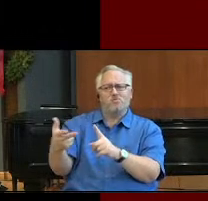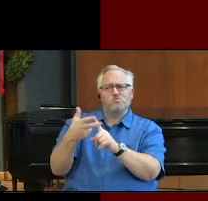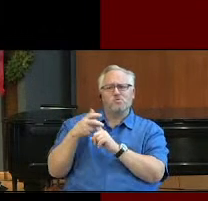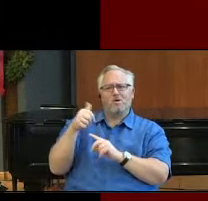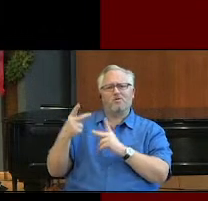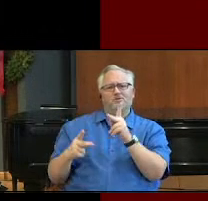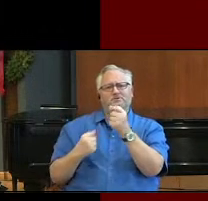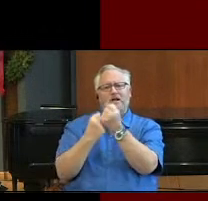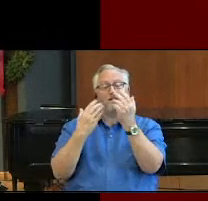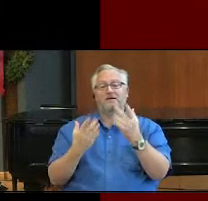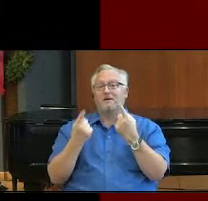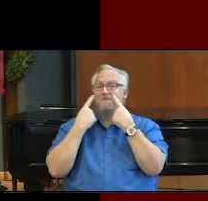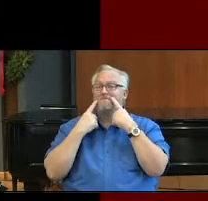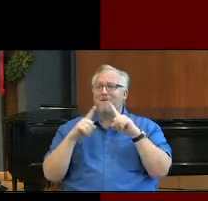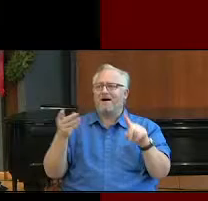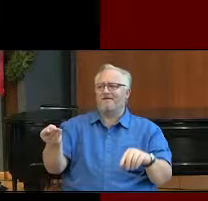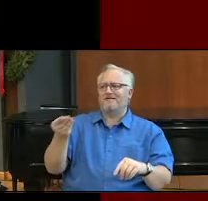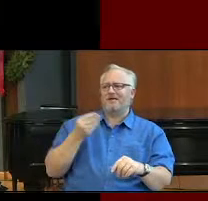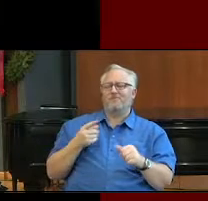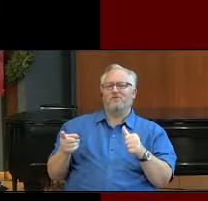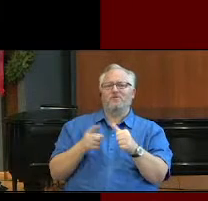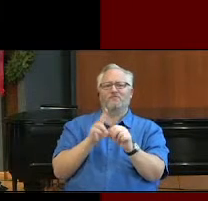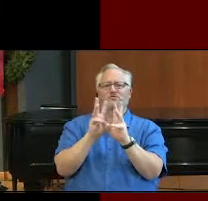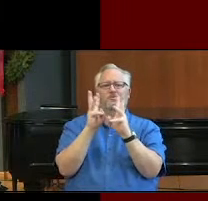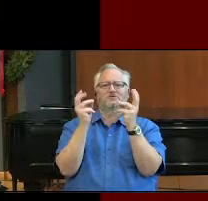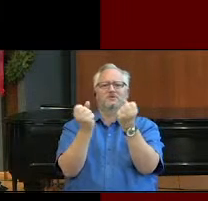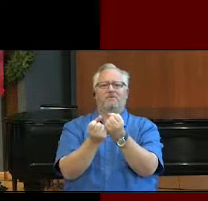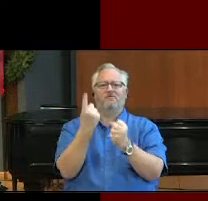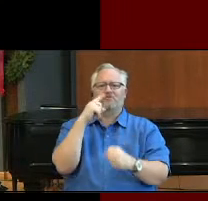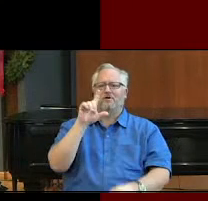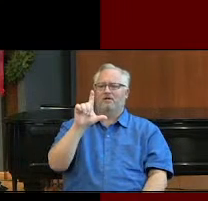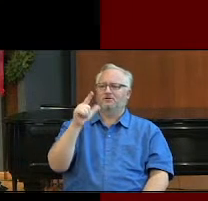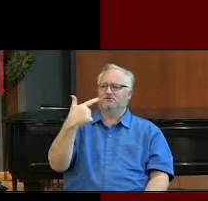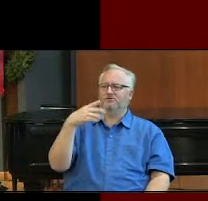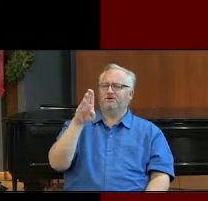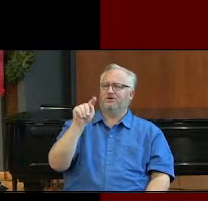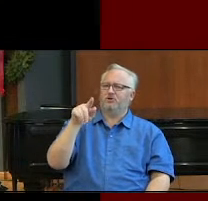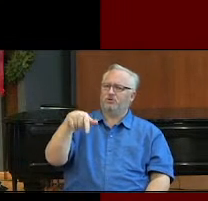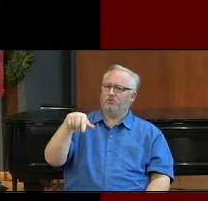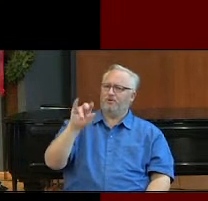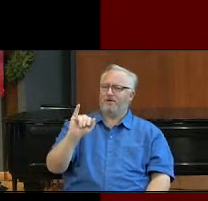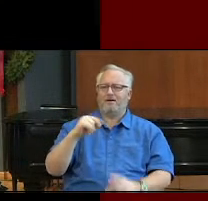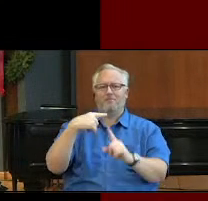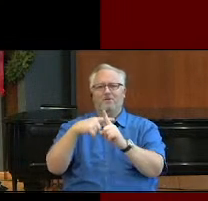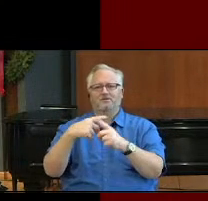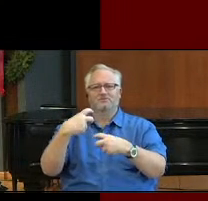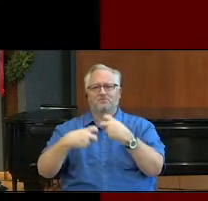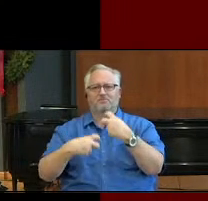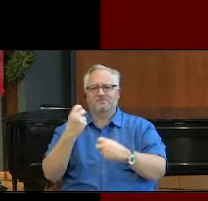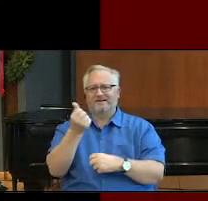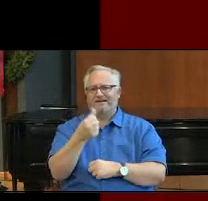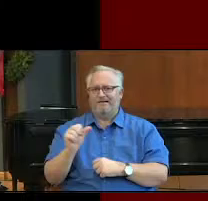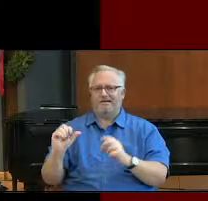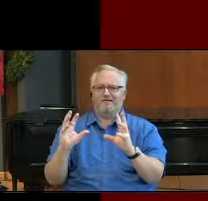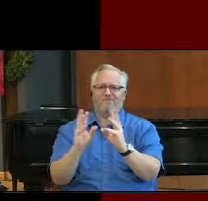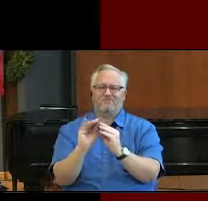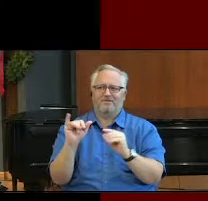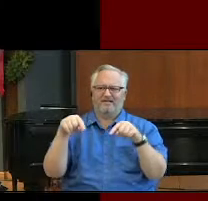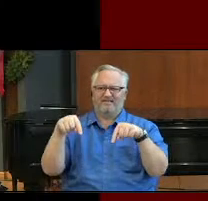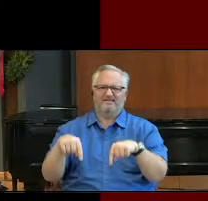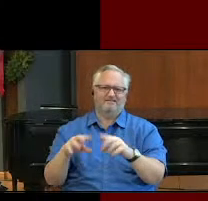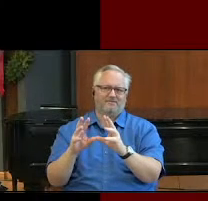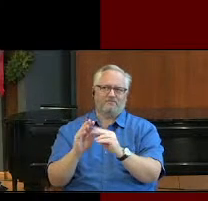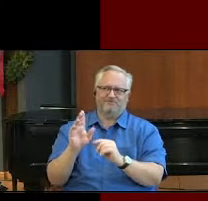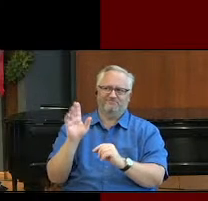Finally, I was given the first ever workshop on LGBTIQ+ issues at any conference like this